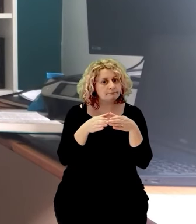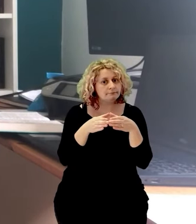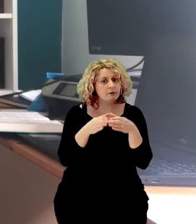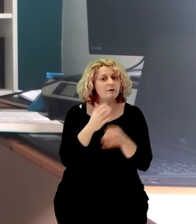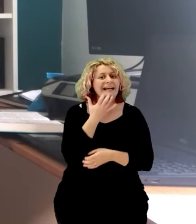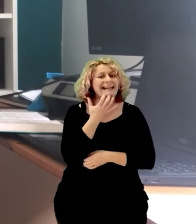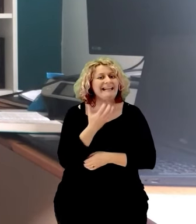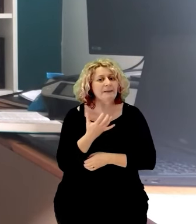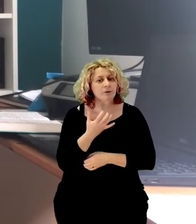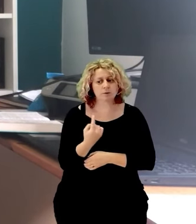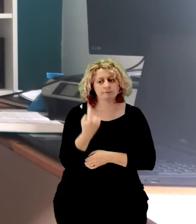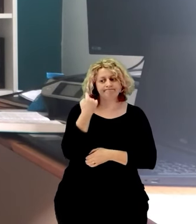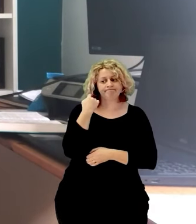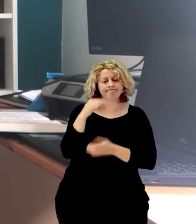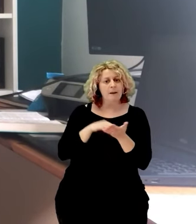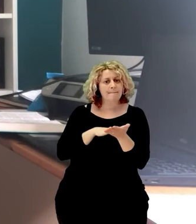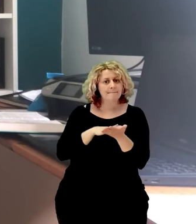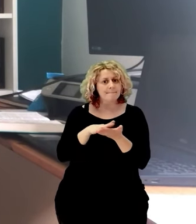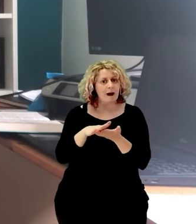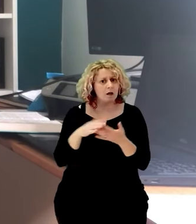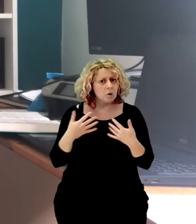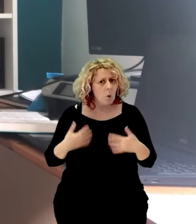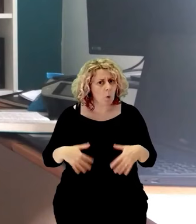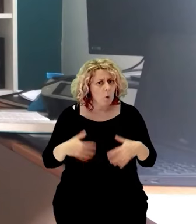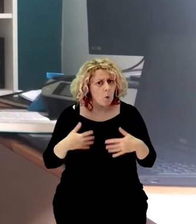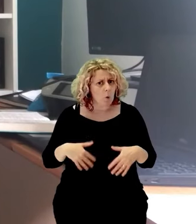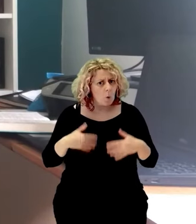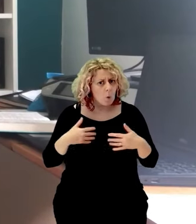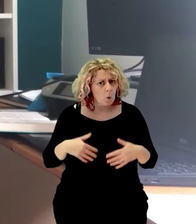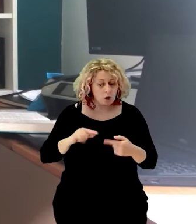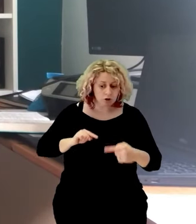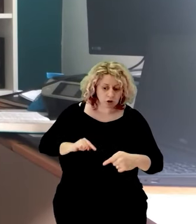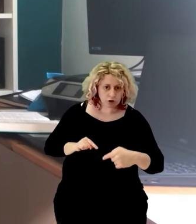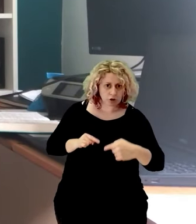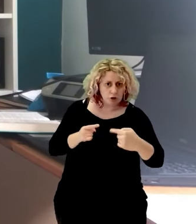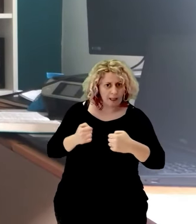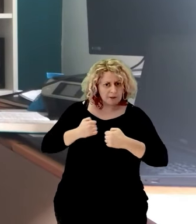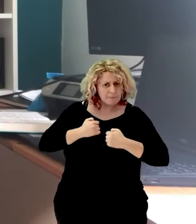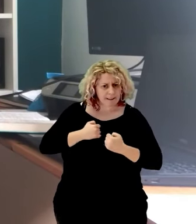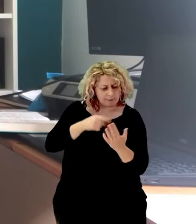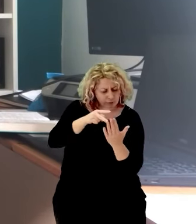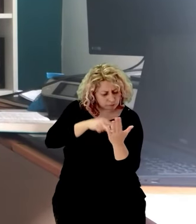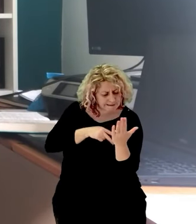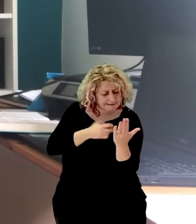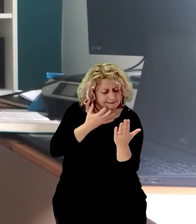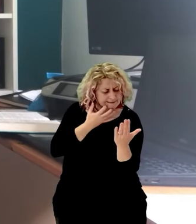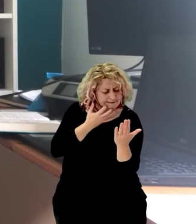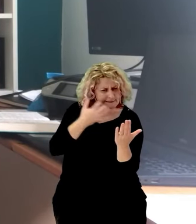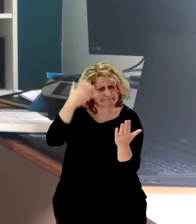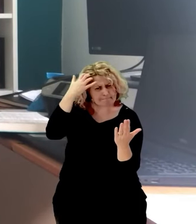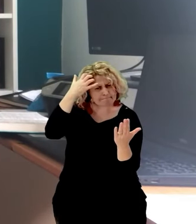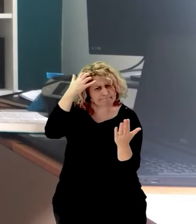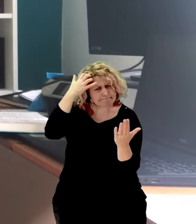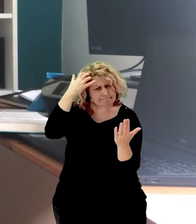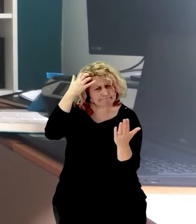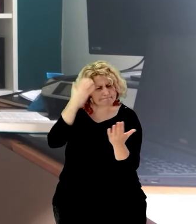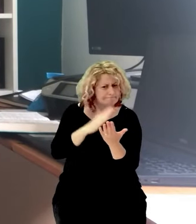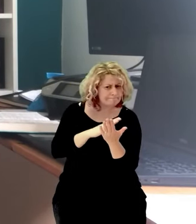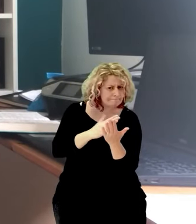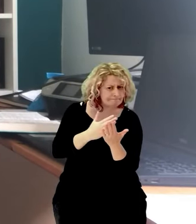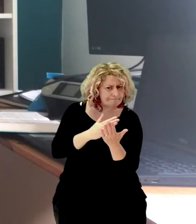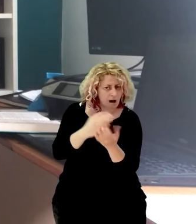great day, really theologically stretching, really helped me to make more sense of passages in Hebrews that I've been scratching my head over